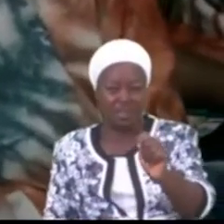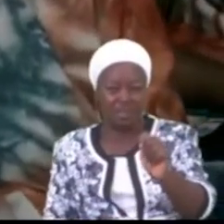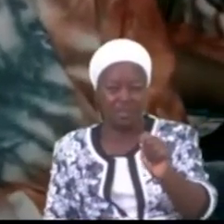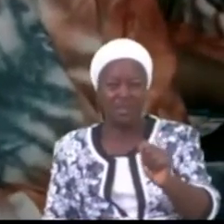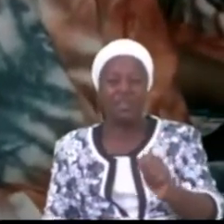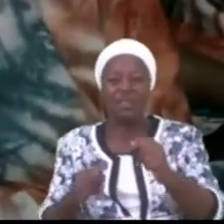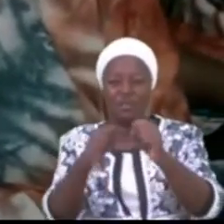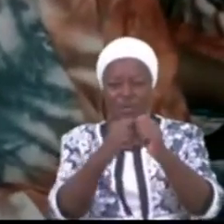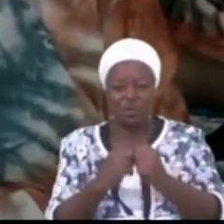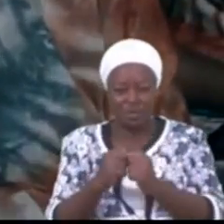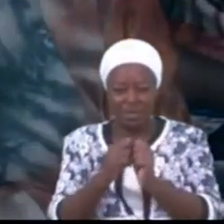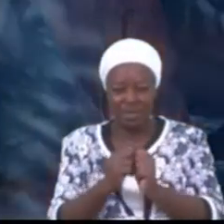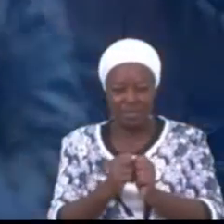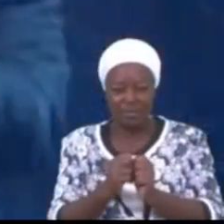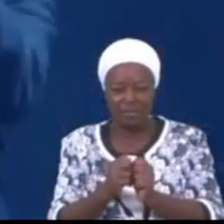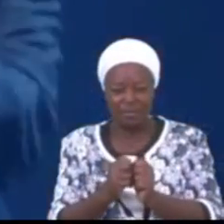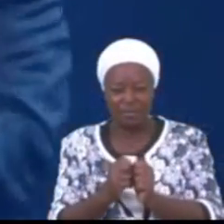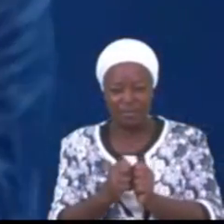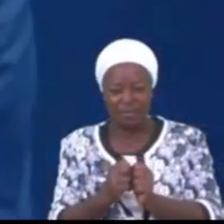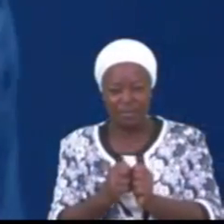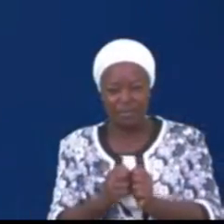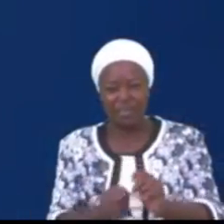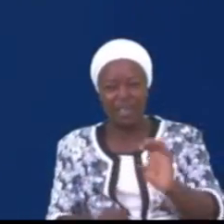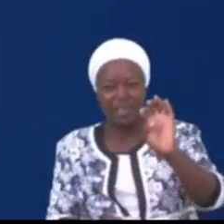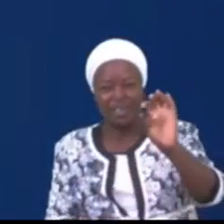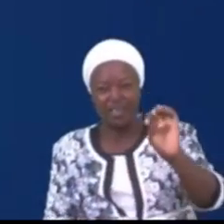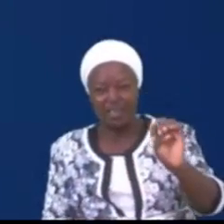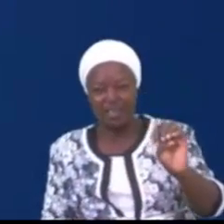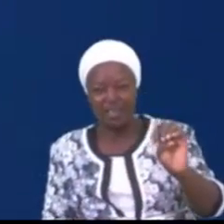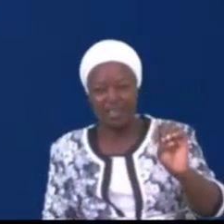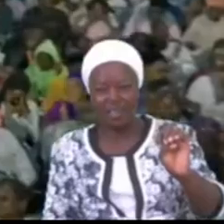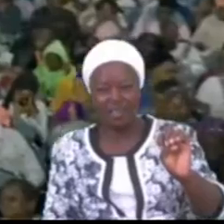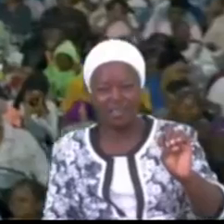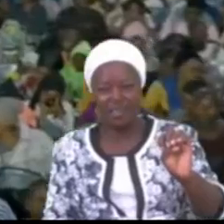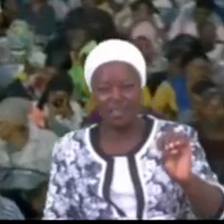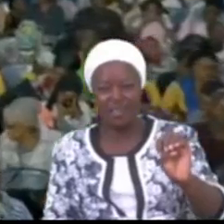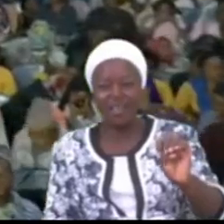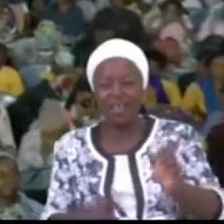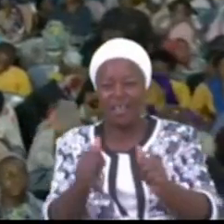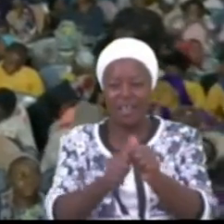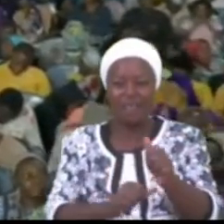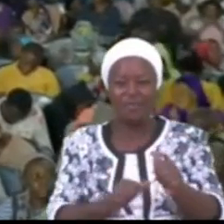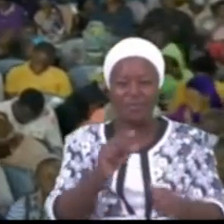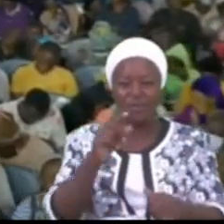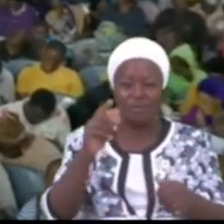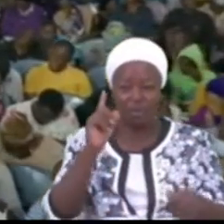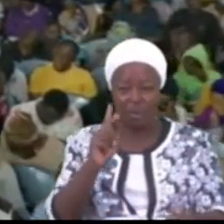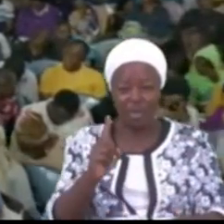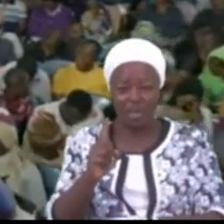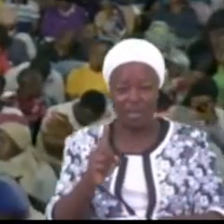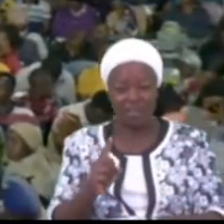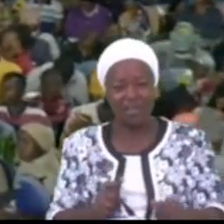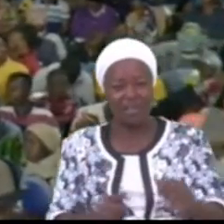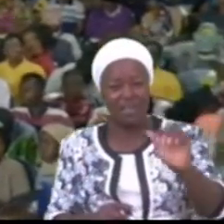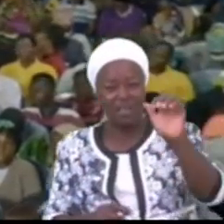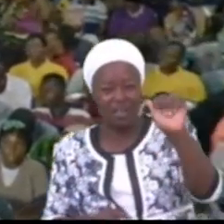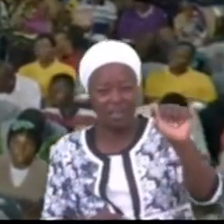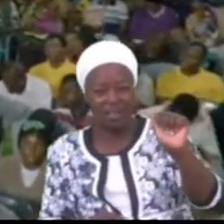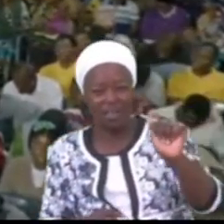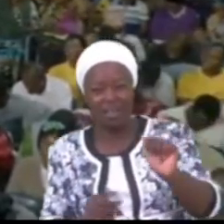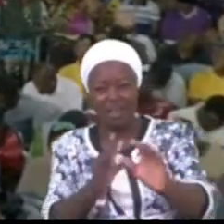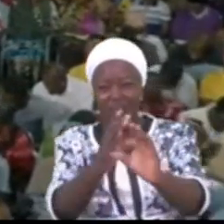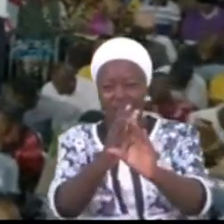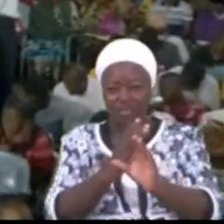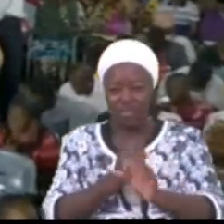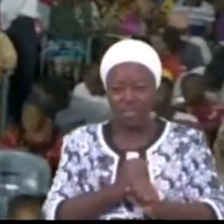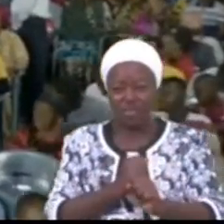Are you writing? You know, I'm a teacher too. Now, together, everybody achieves more. And as